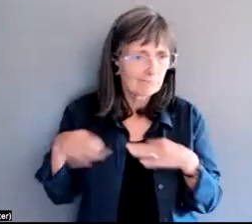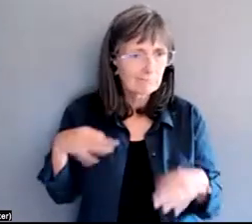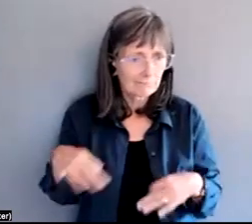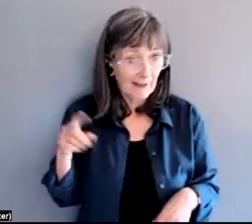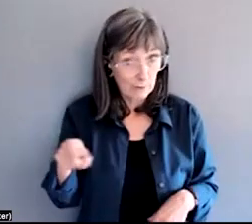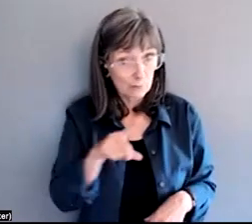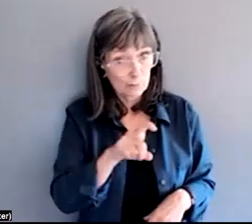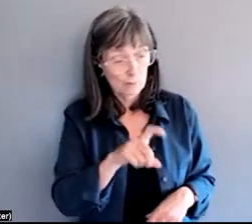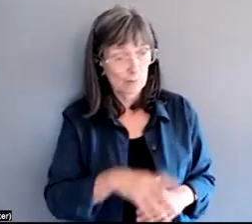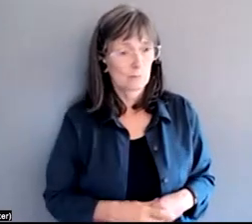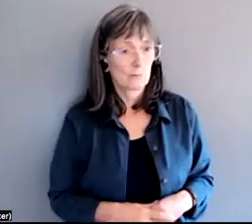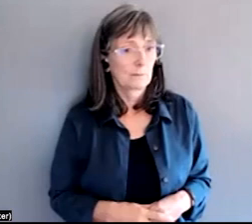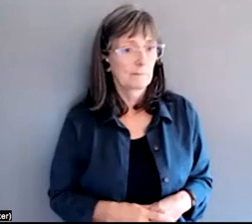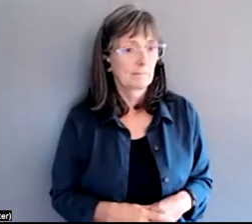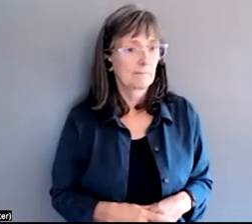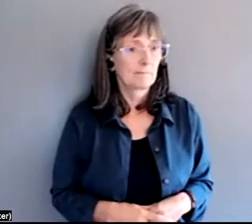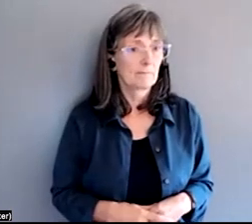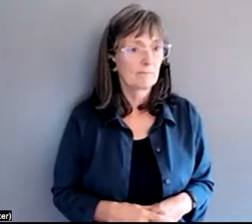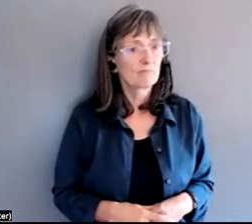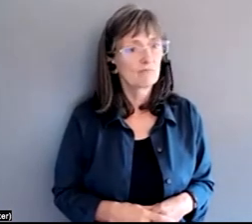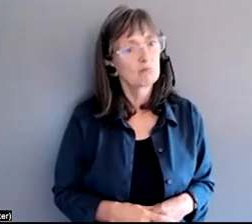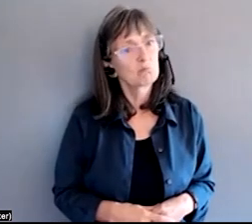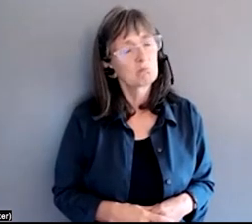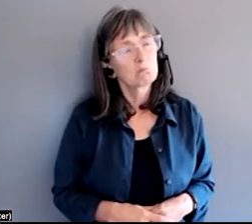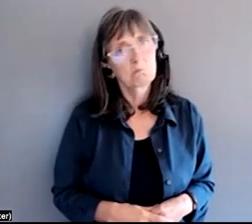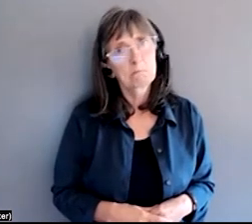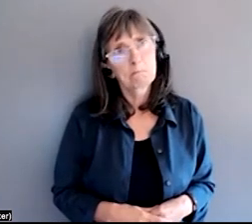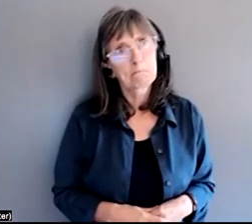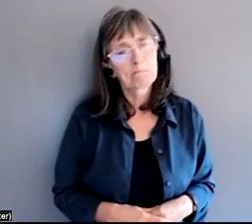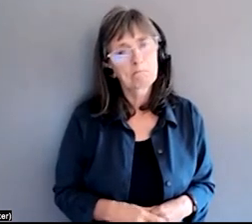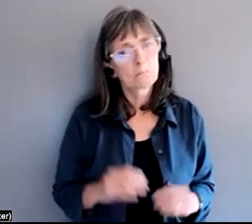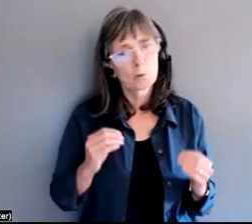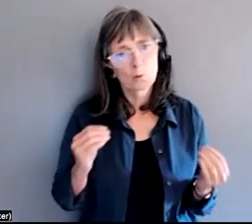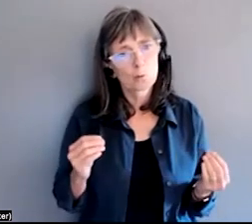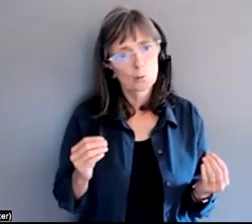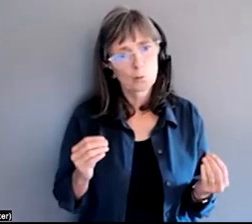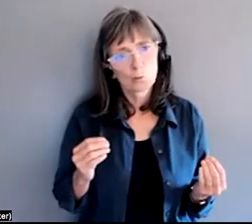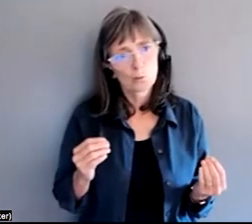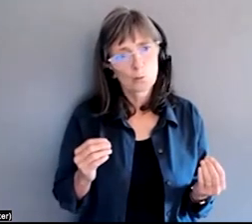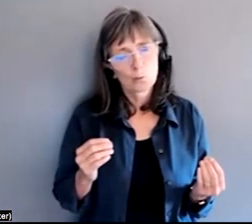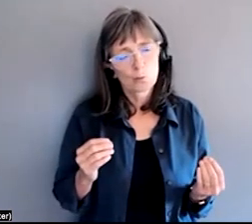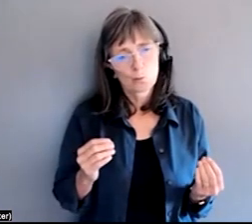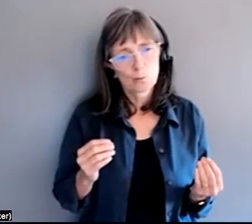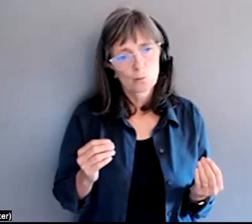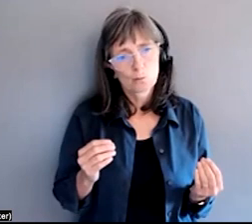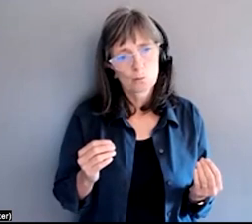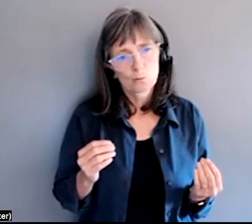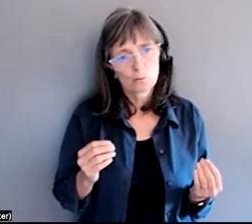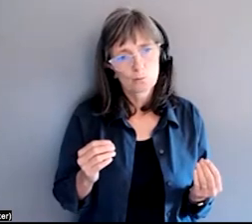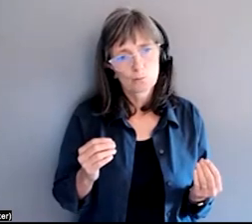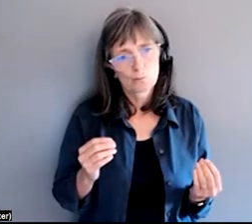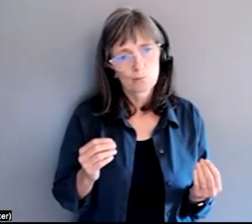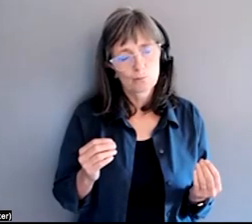way? There was no direct, I think,